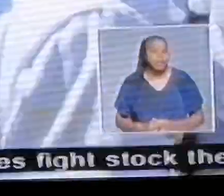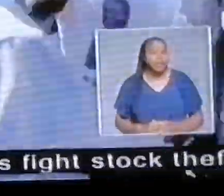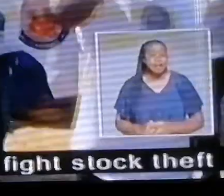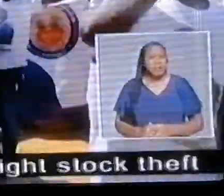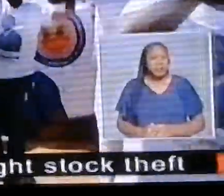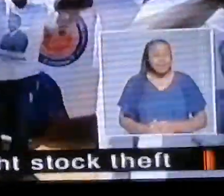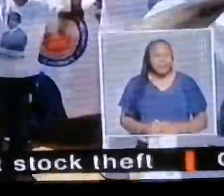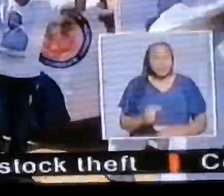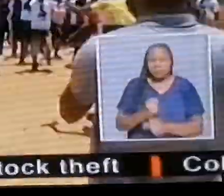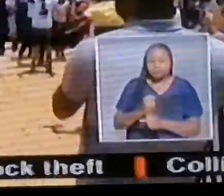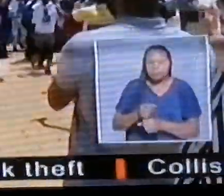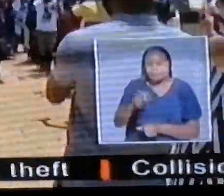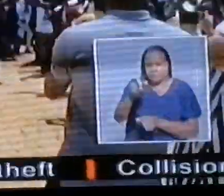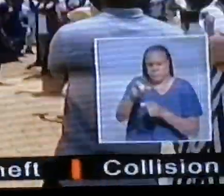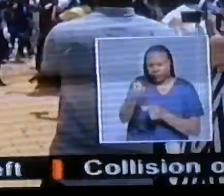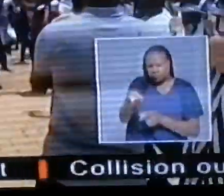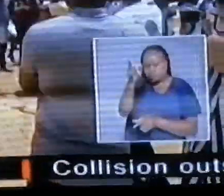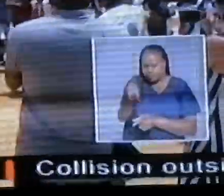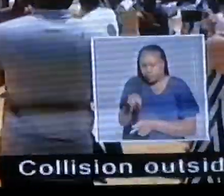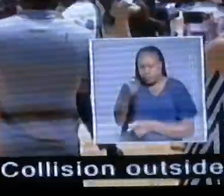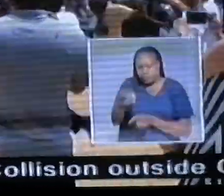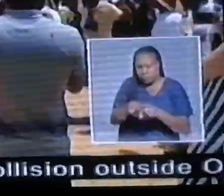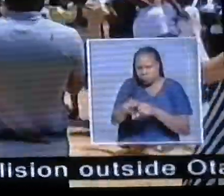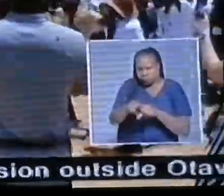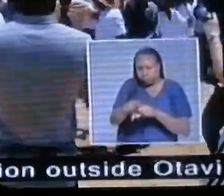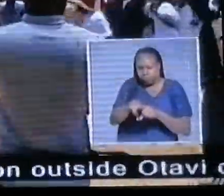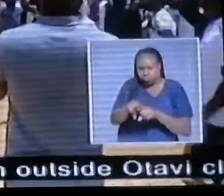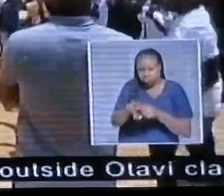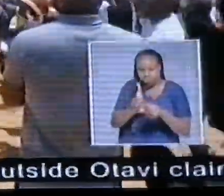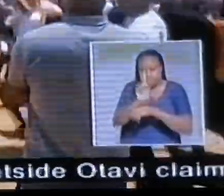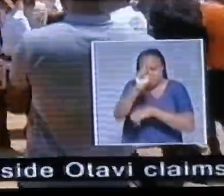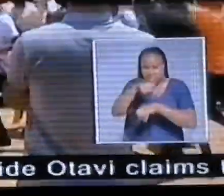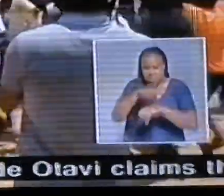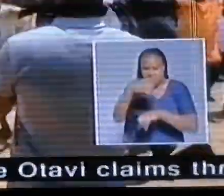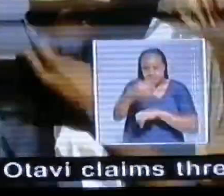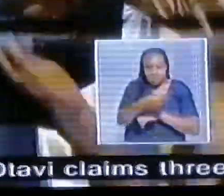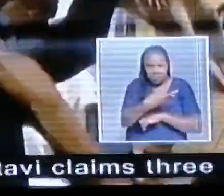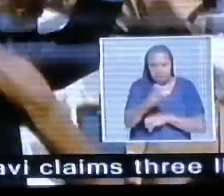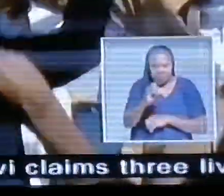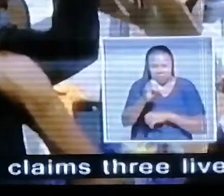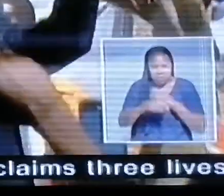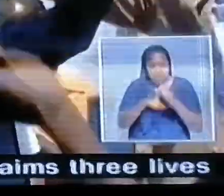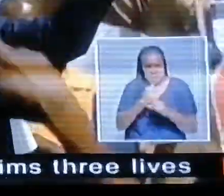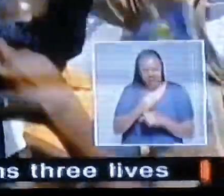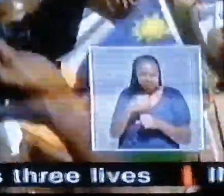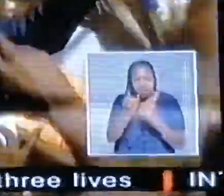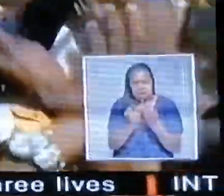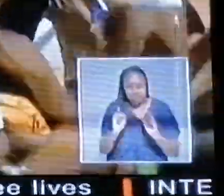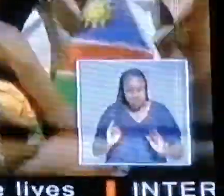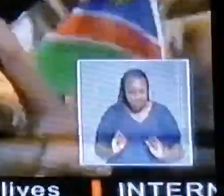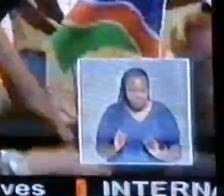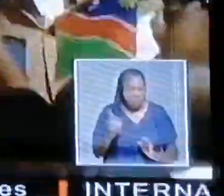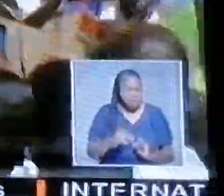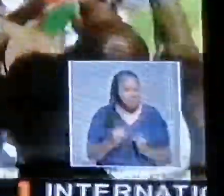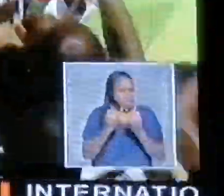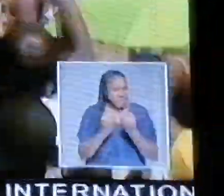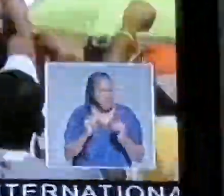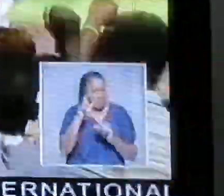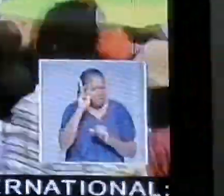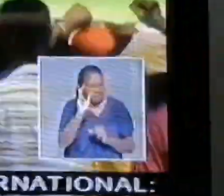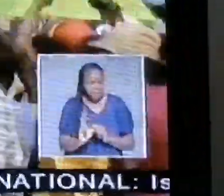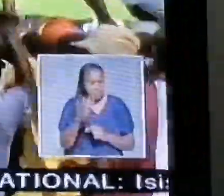presidential candidate is resonating for the first time almost 30 years after independence. However, the independent